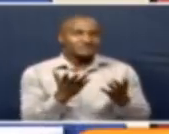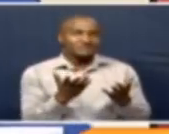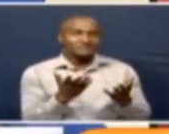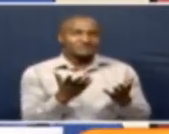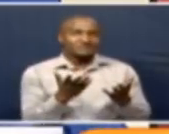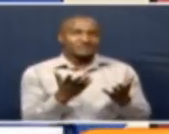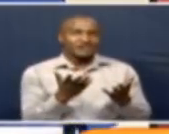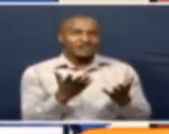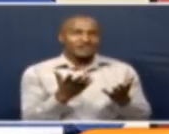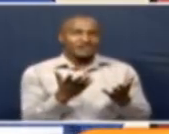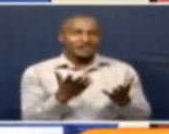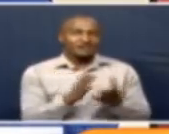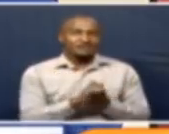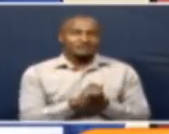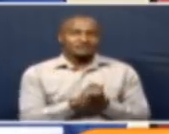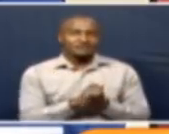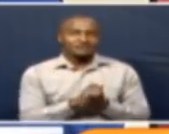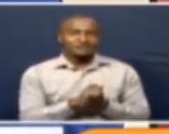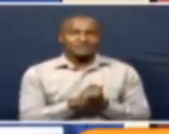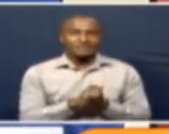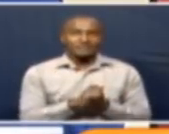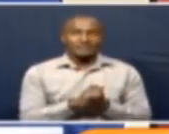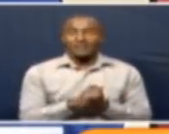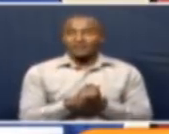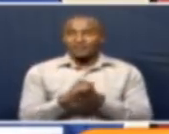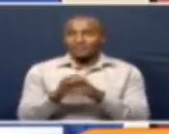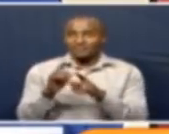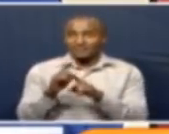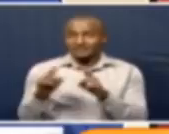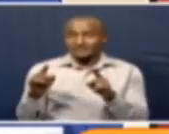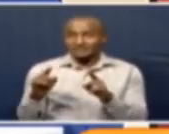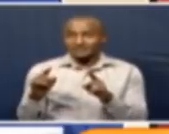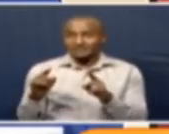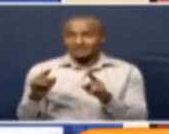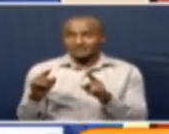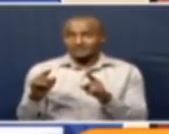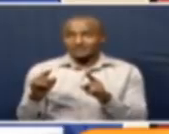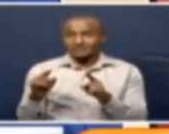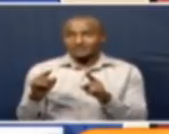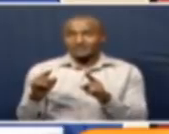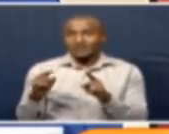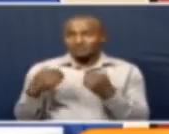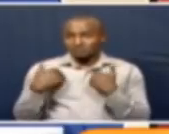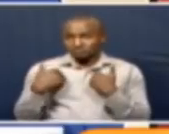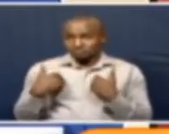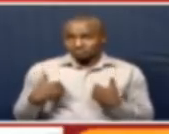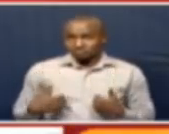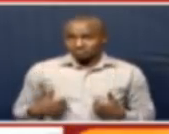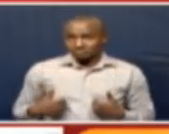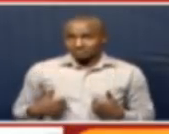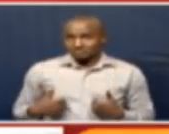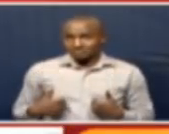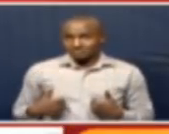paid for the jobs. How are they going to afford? Let me not speak as an advocate. Let me speak as a Christian believer. When I was admitted